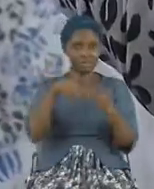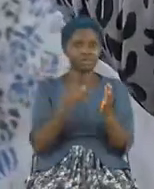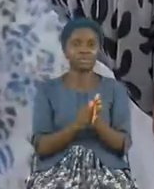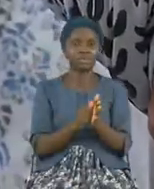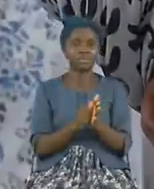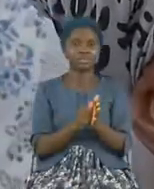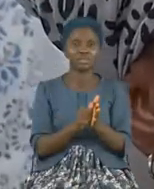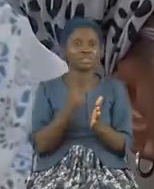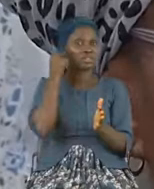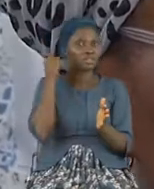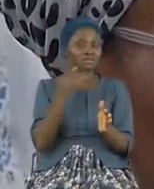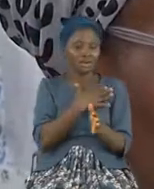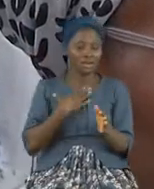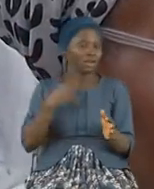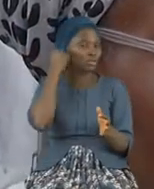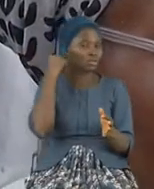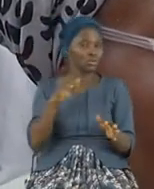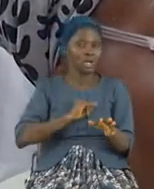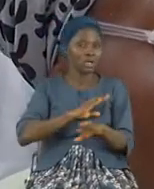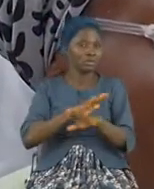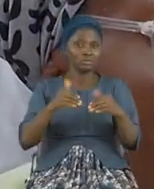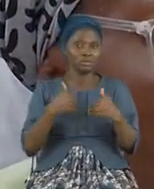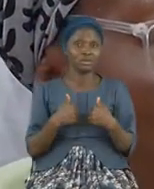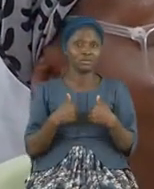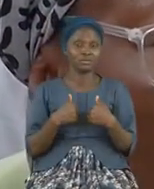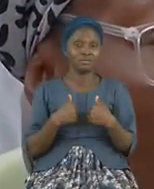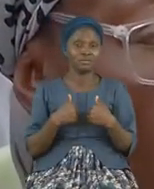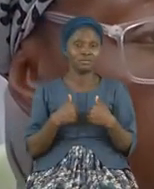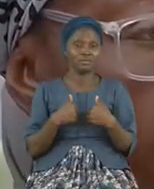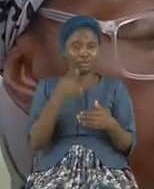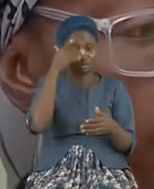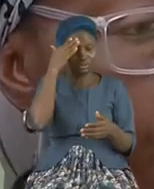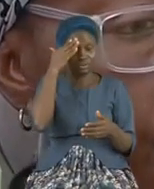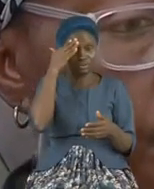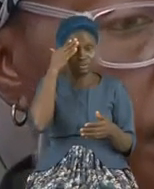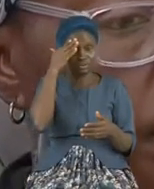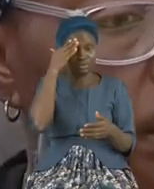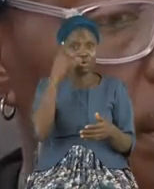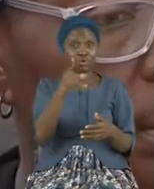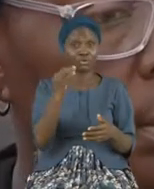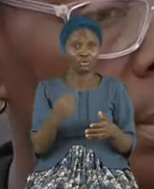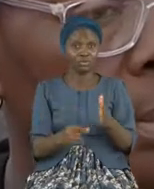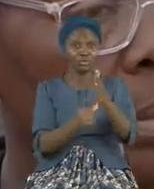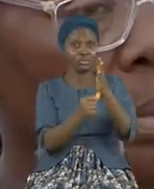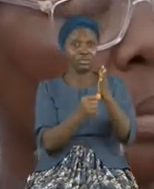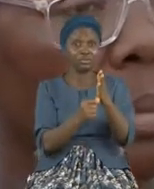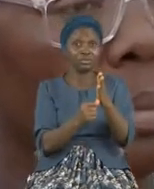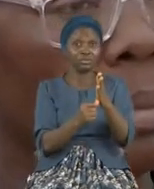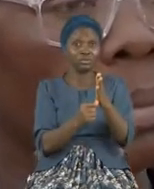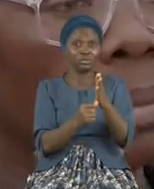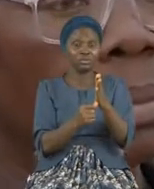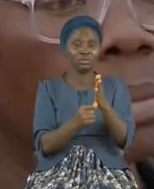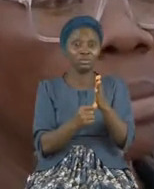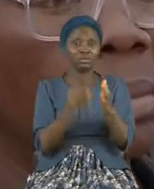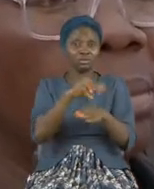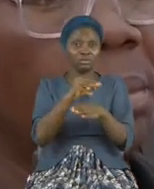gold have I none. You know, one of the senior ministers in a